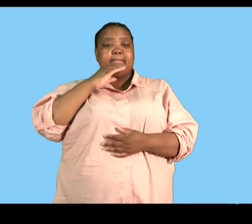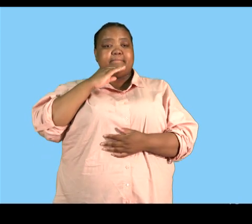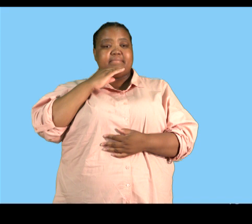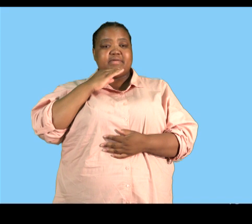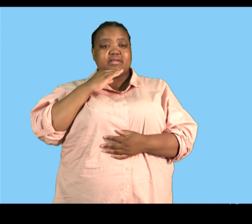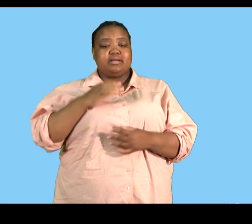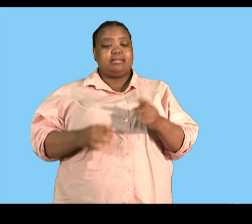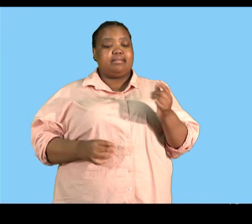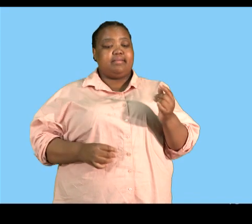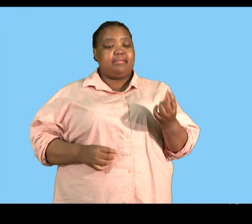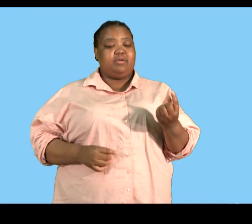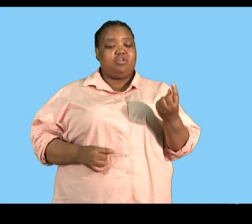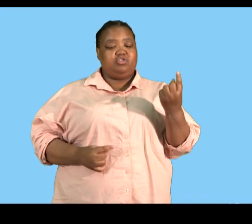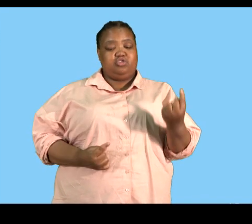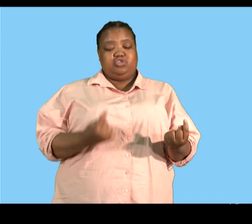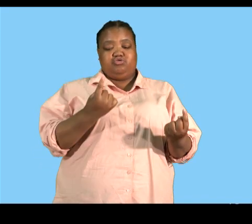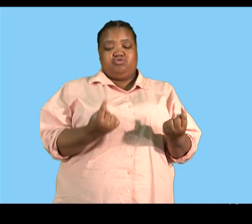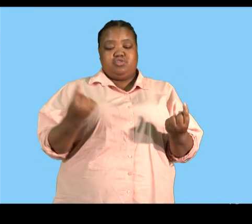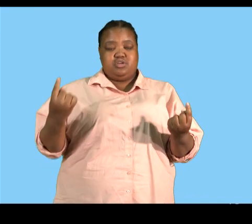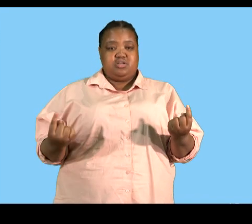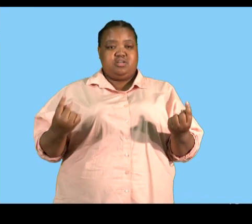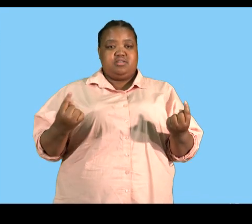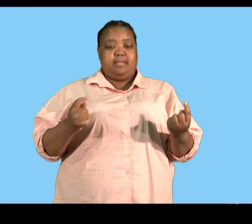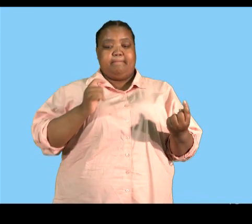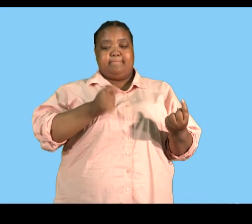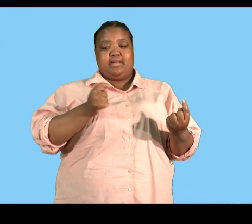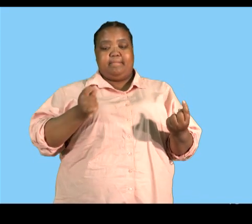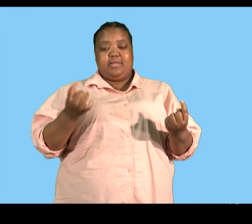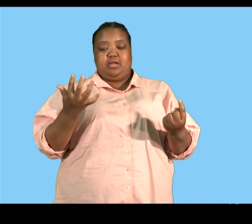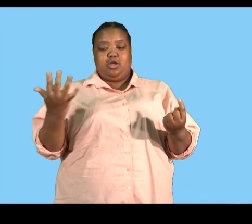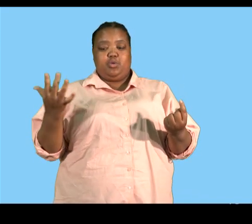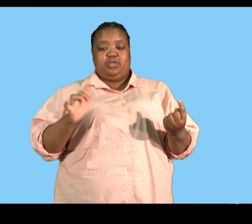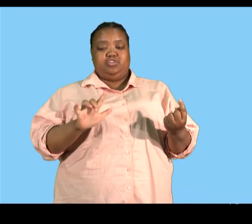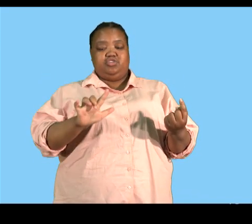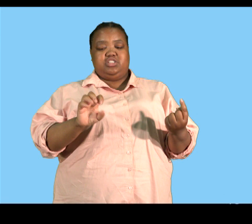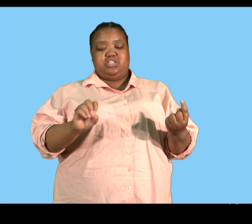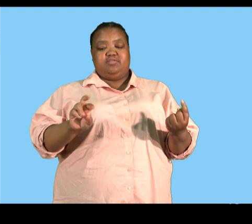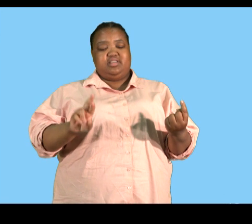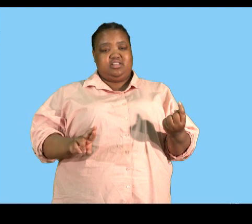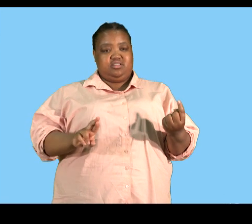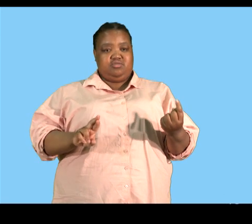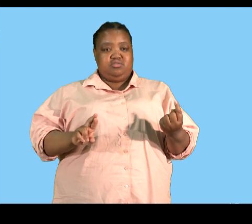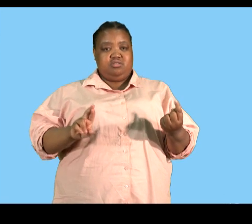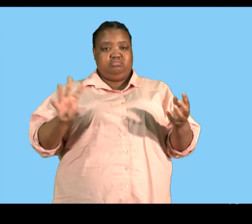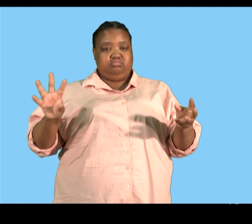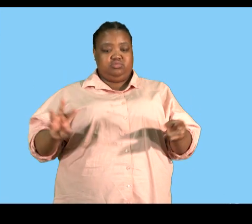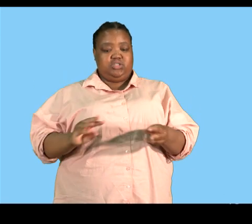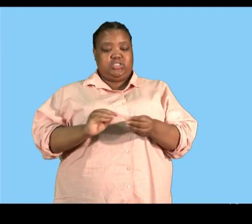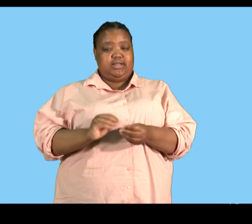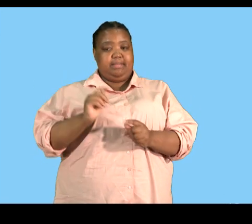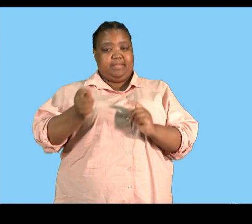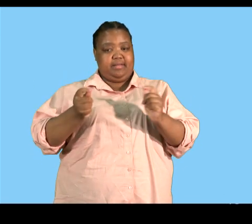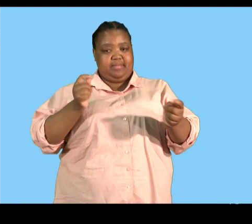each person will be paying an amount of 70 rand in order to cover all the costs on